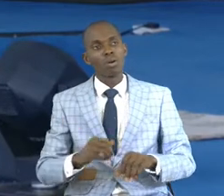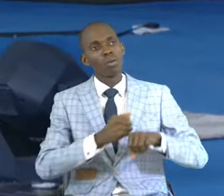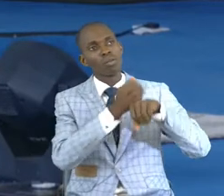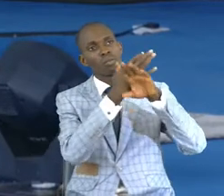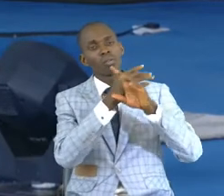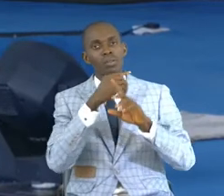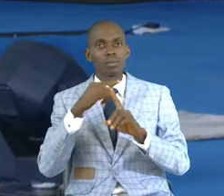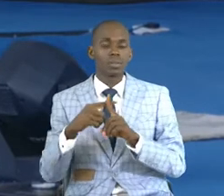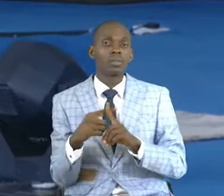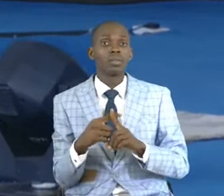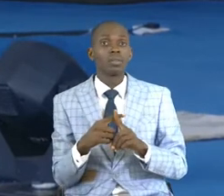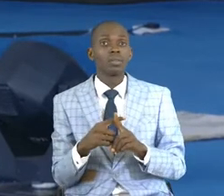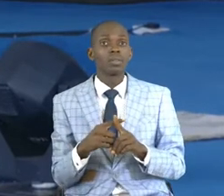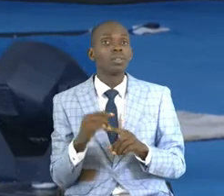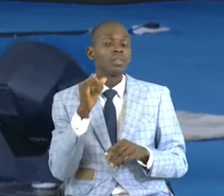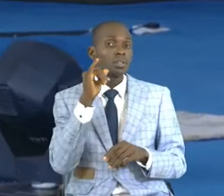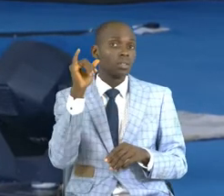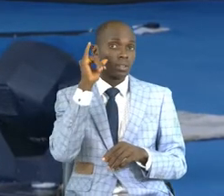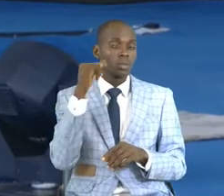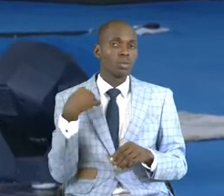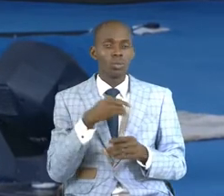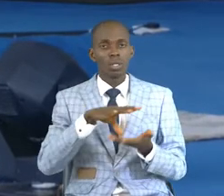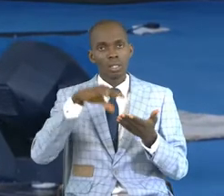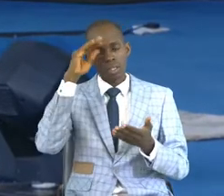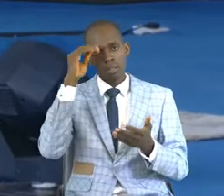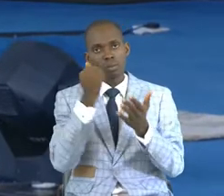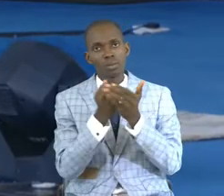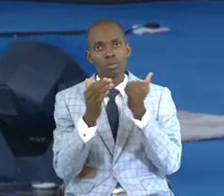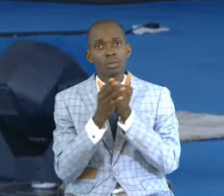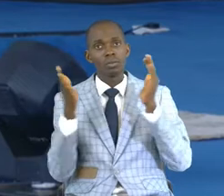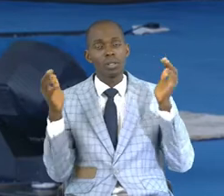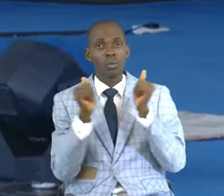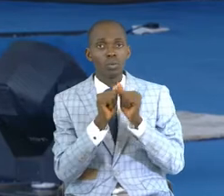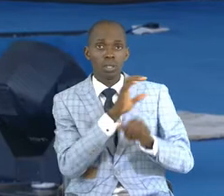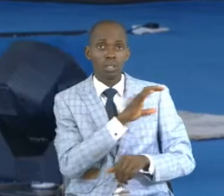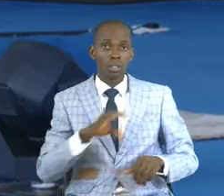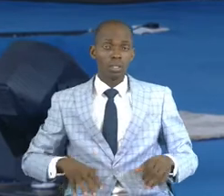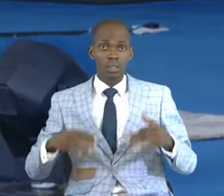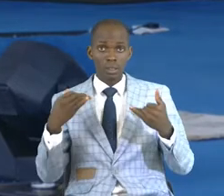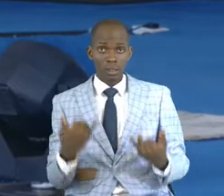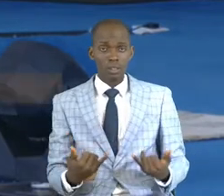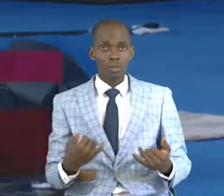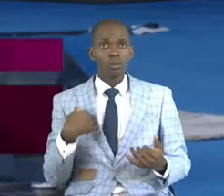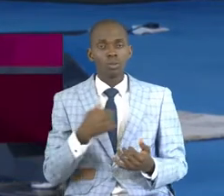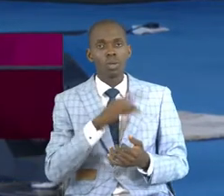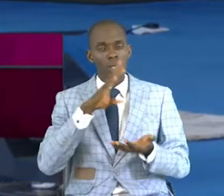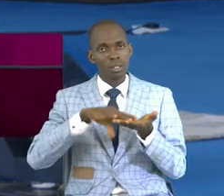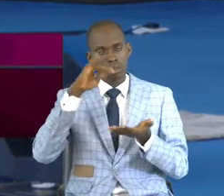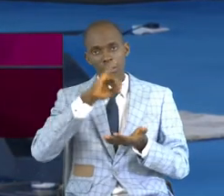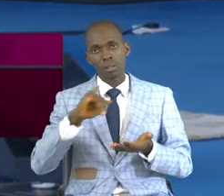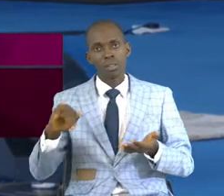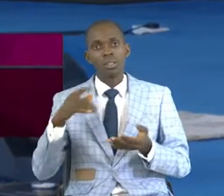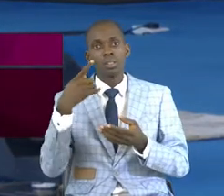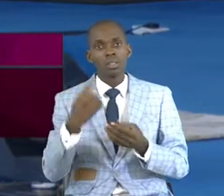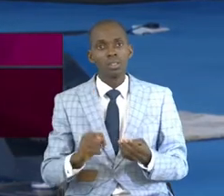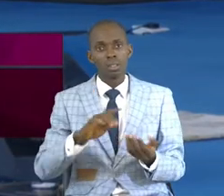with crucified with Christ. Today we're coming to dead and buried with